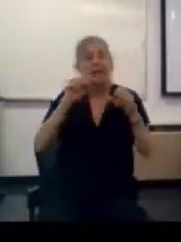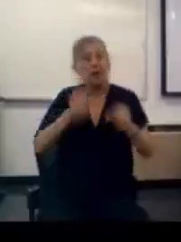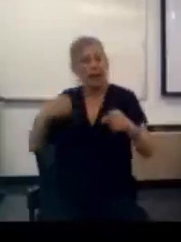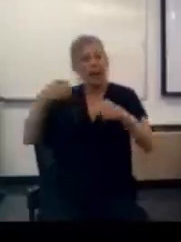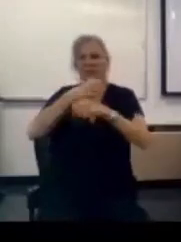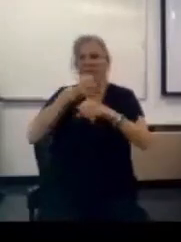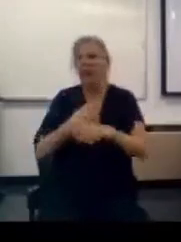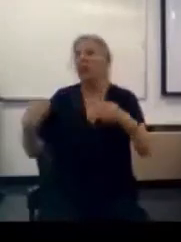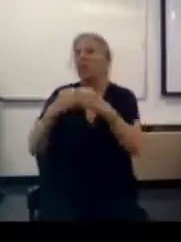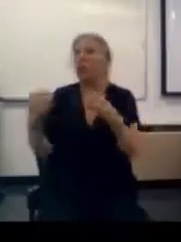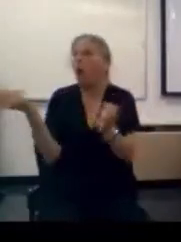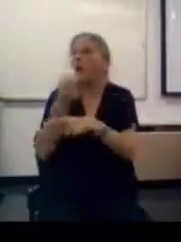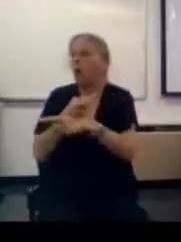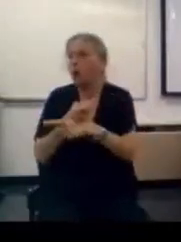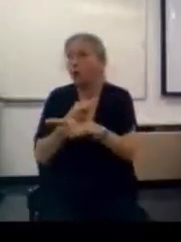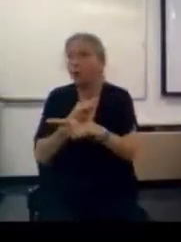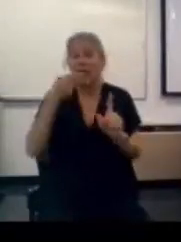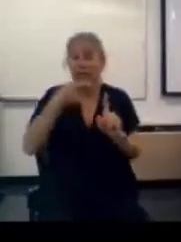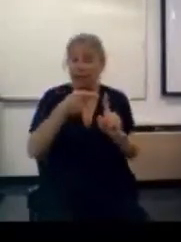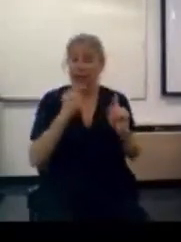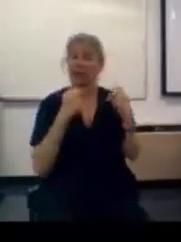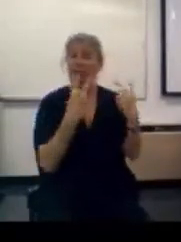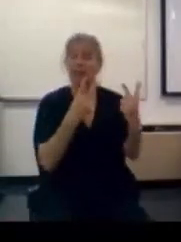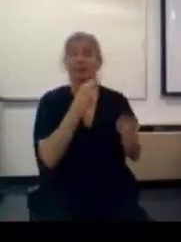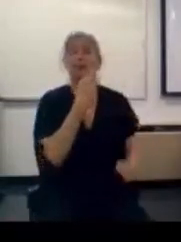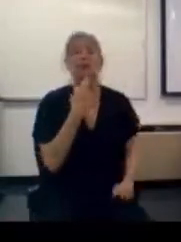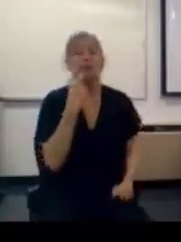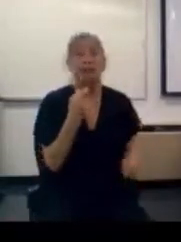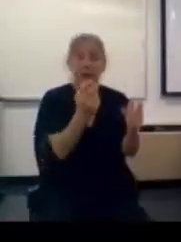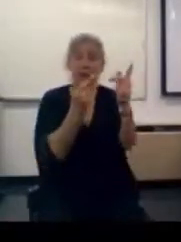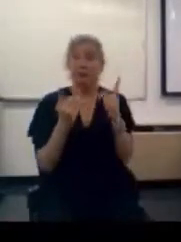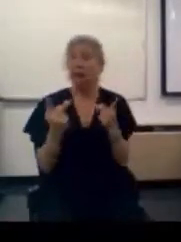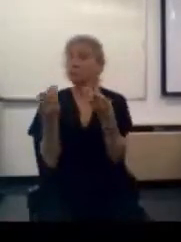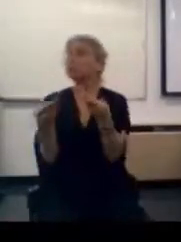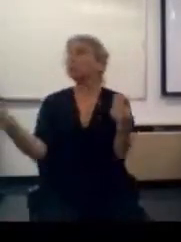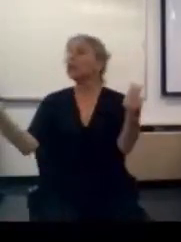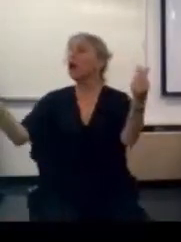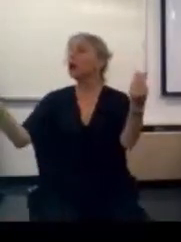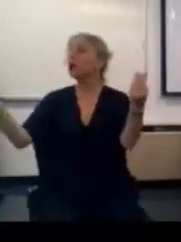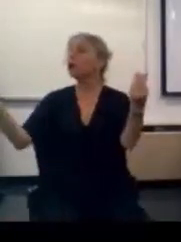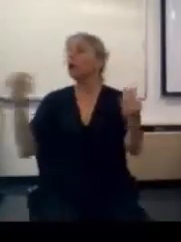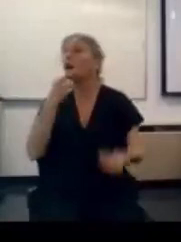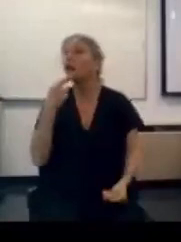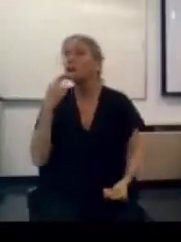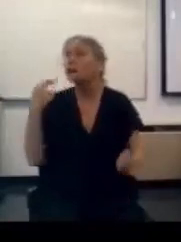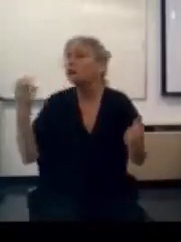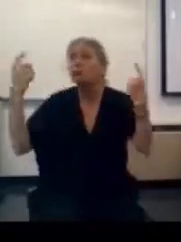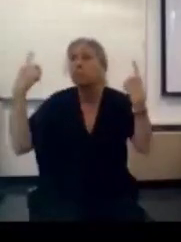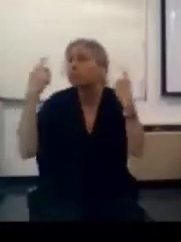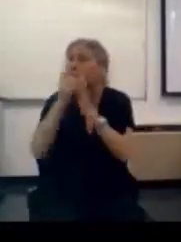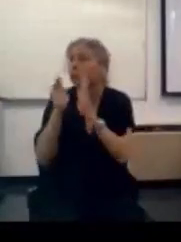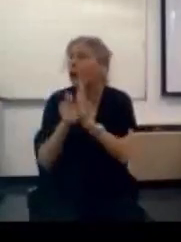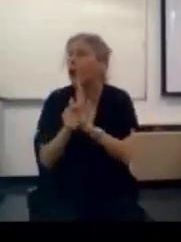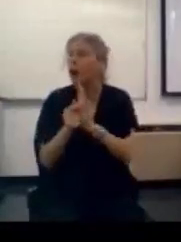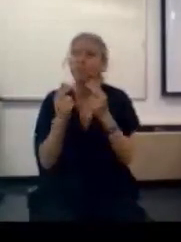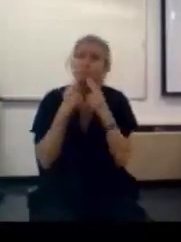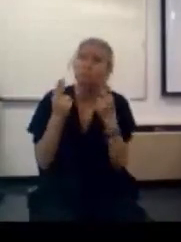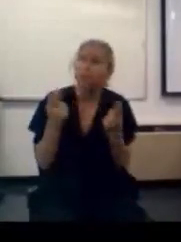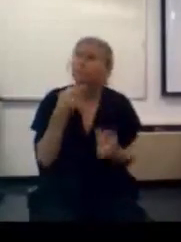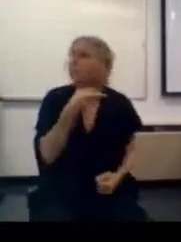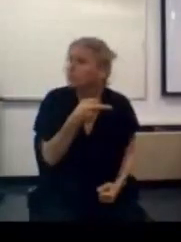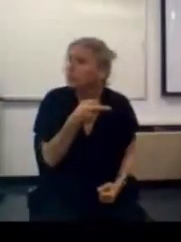the Department of Health. And he comes back and he tells us, you know what? It's solved. They really